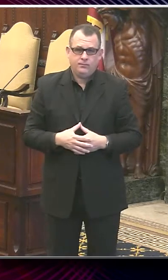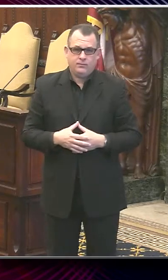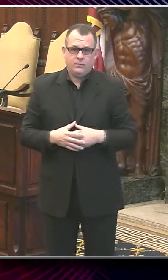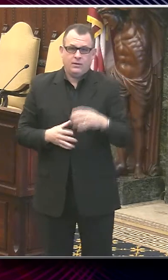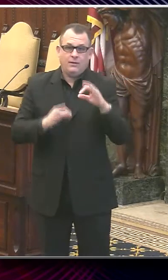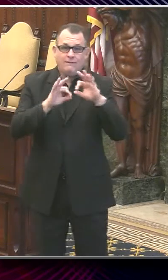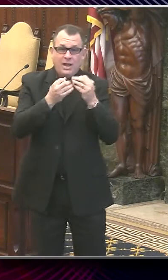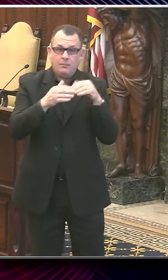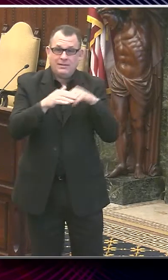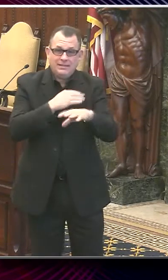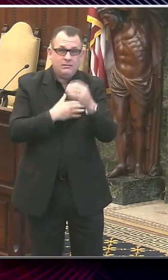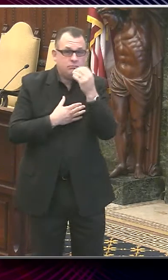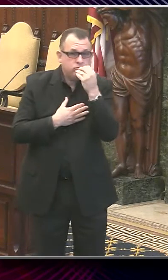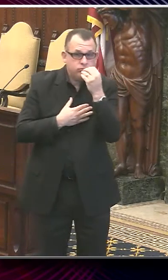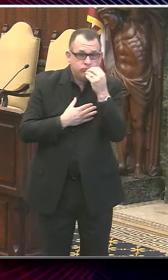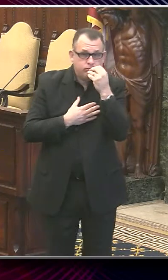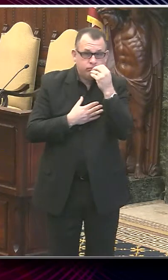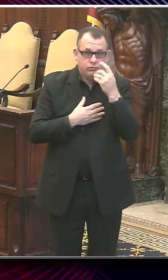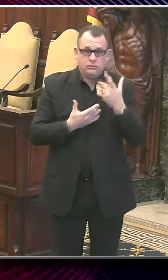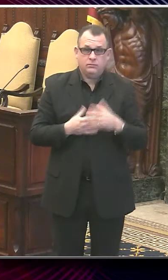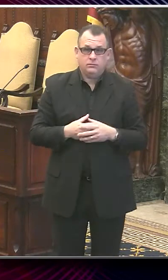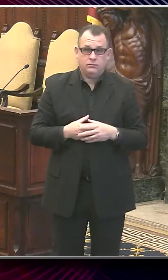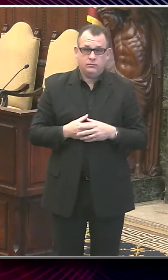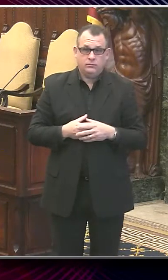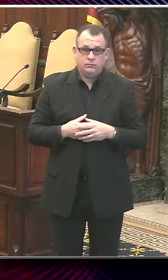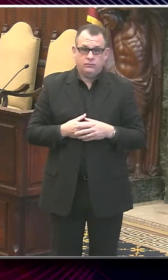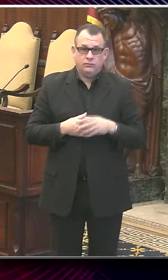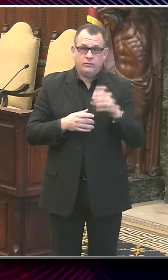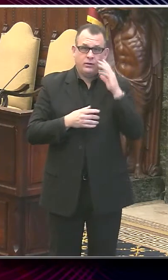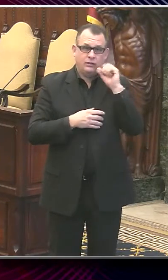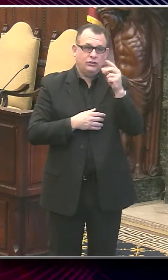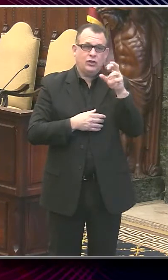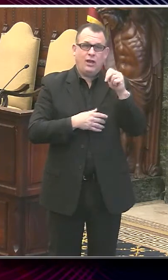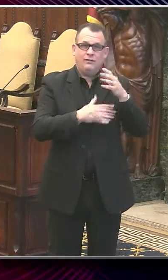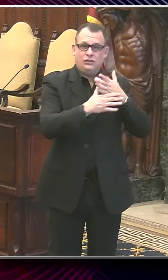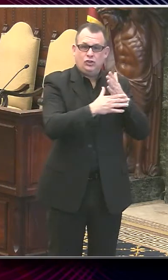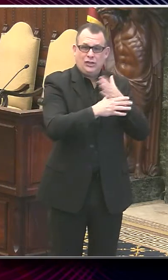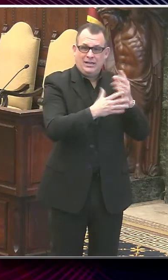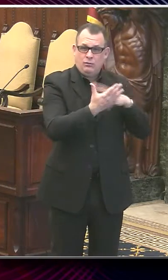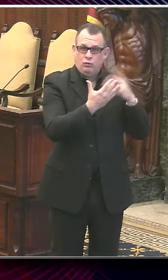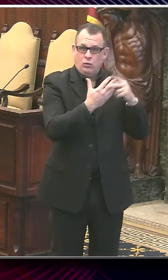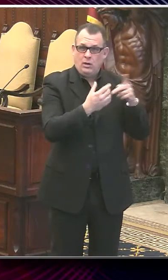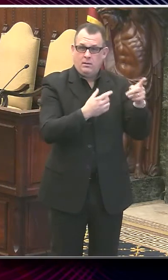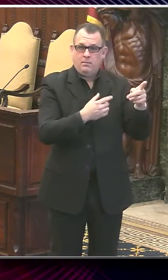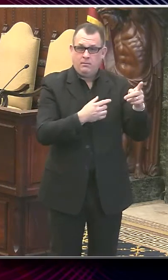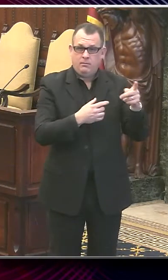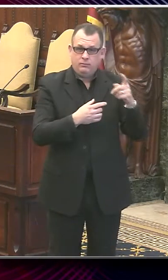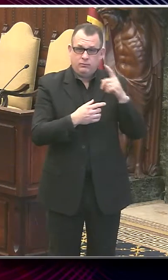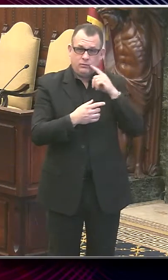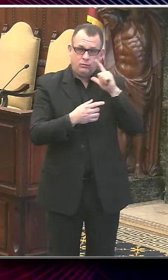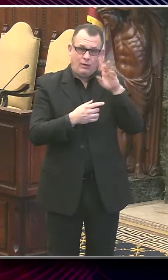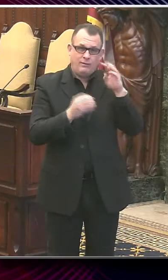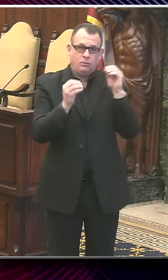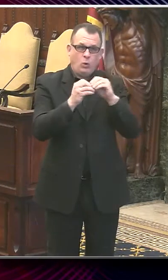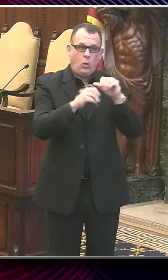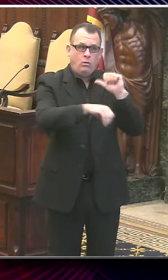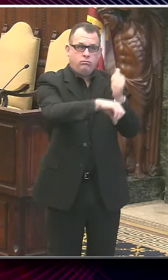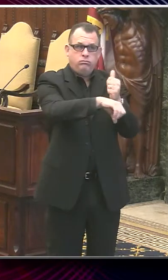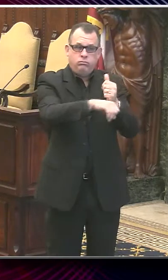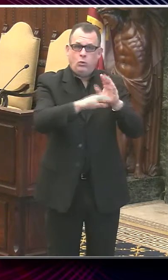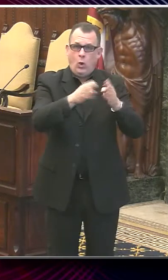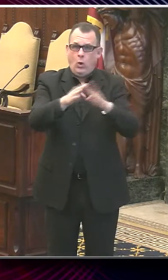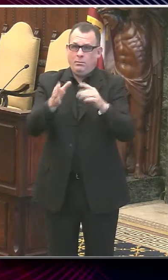food, our partner at Share Food program has arranged for an additional 24 food distributions this week.